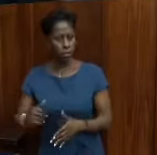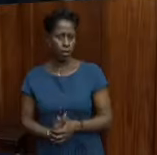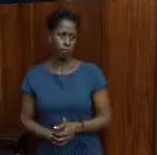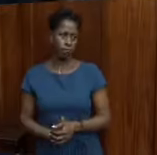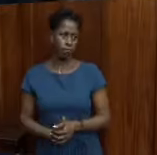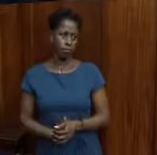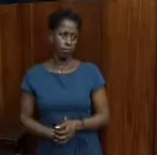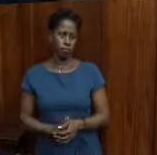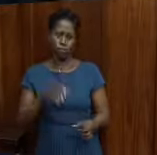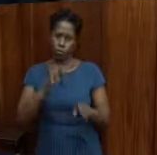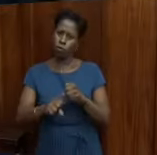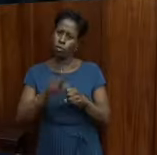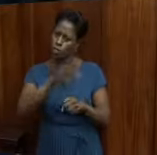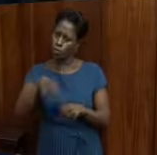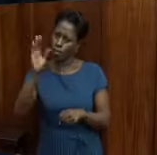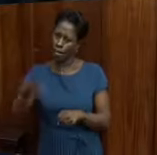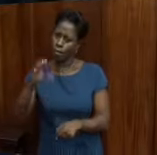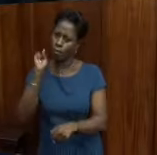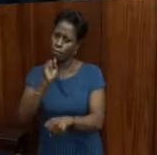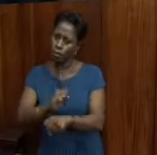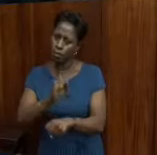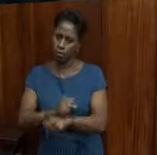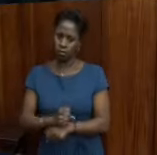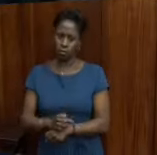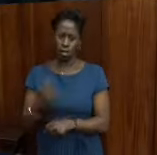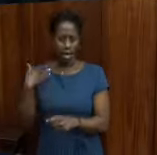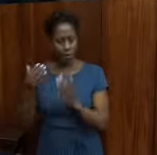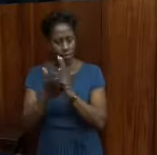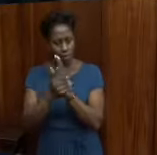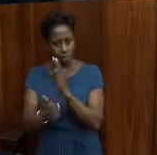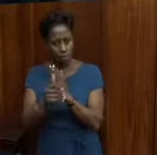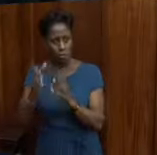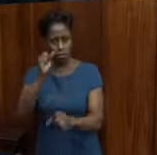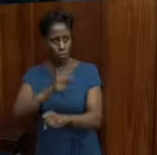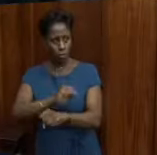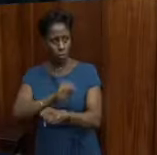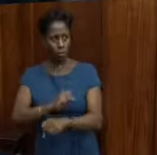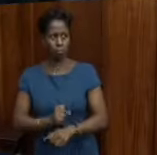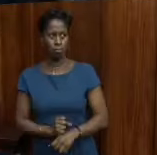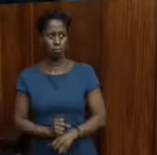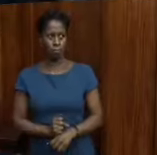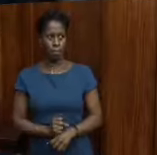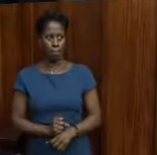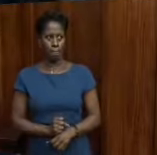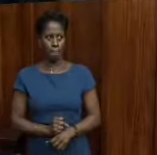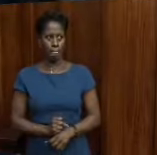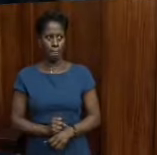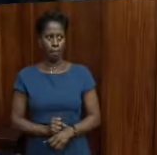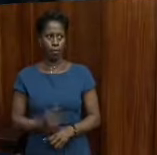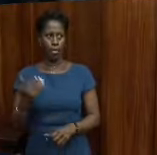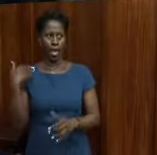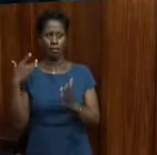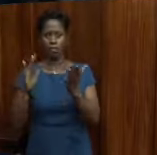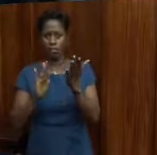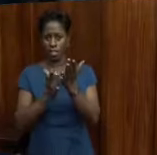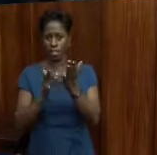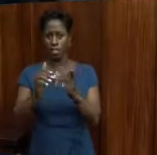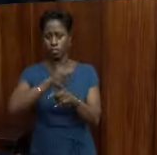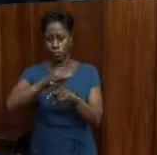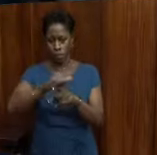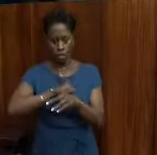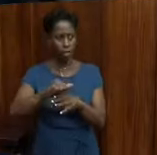and employable skills. Mr. Speaker, the Human Capital Resilience and the 11th EDF Generation of Employment for Private Sector Development